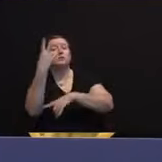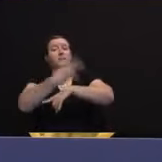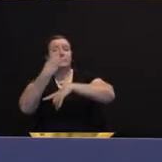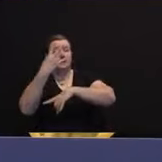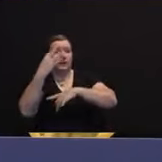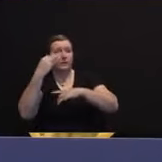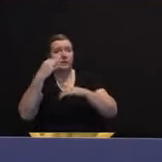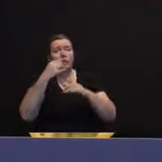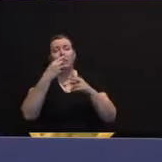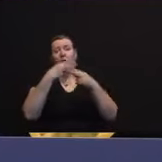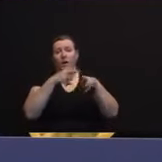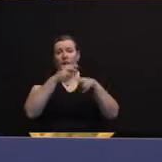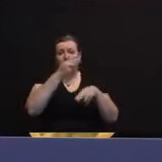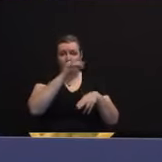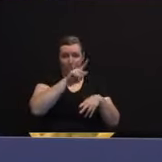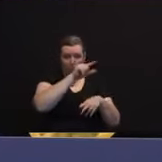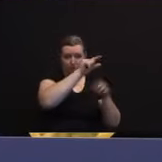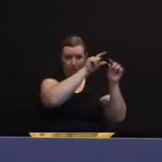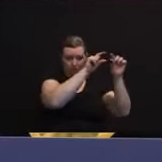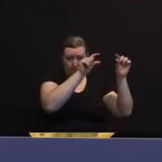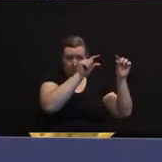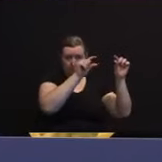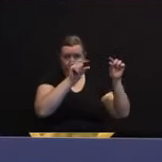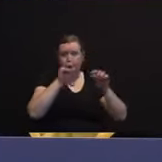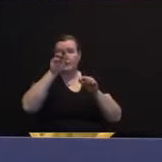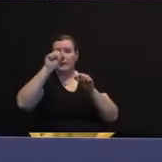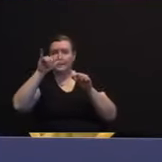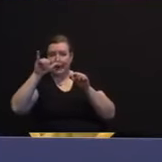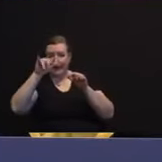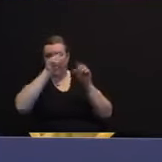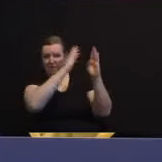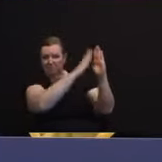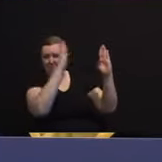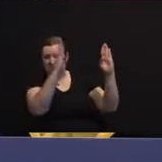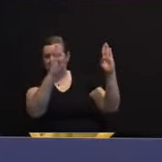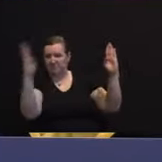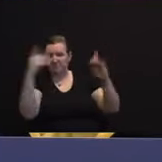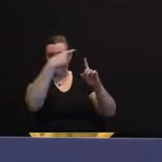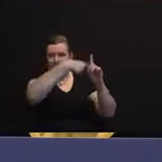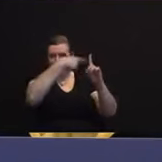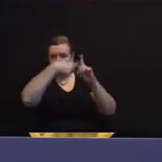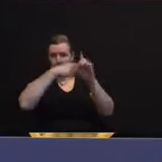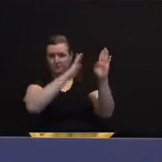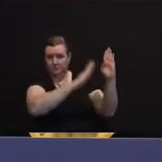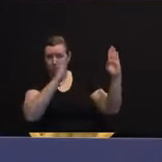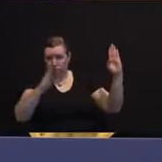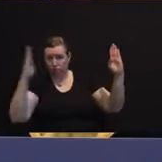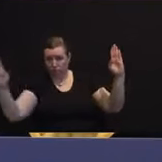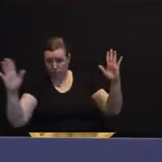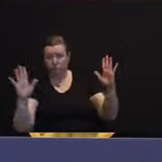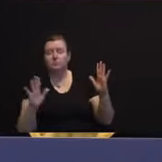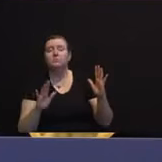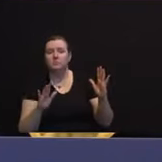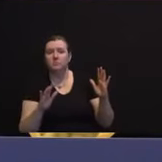cetera, this has gone from consistently in the first 3 to 4 months, somewhere